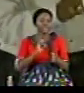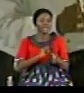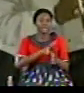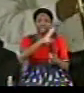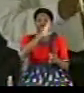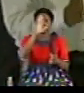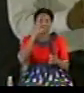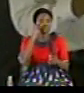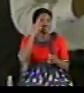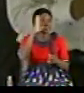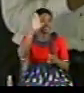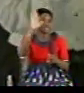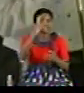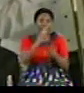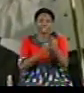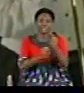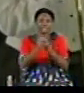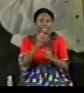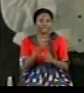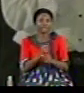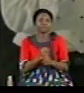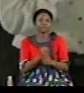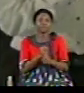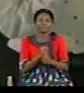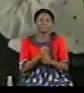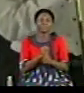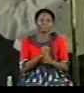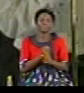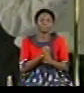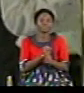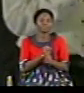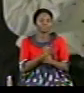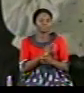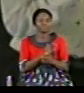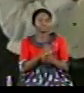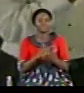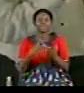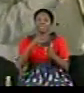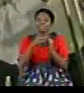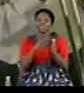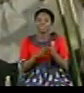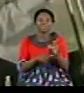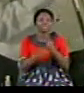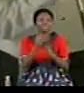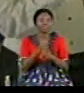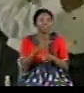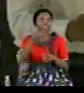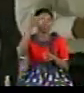Thank you.